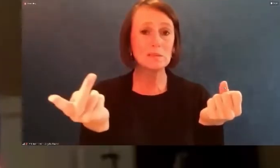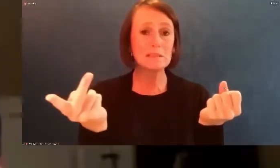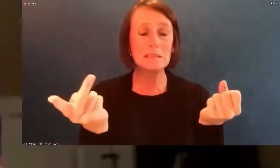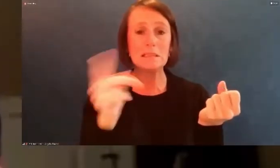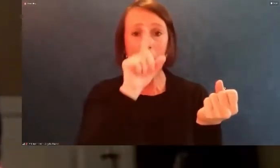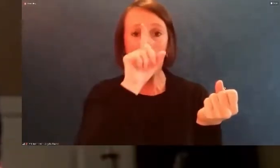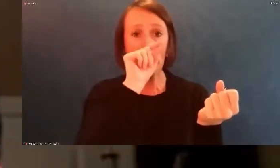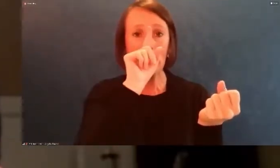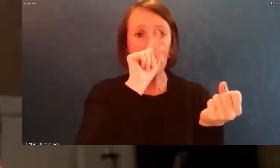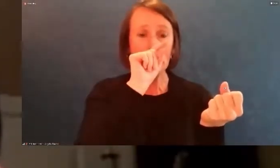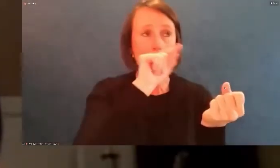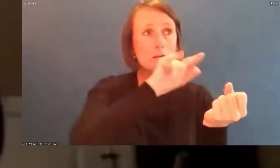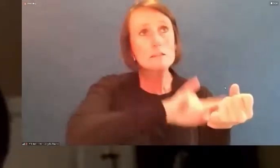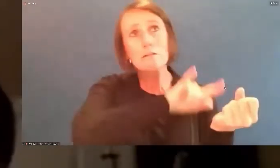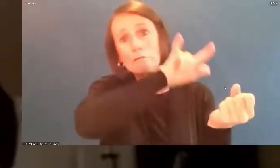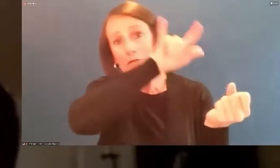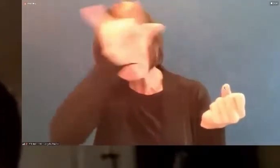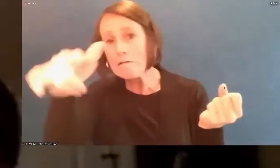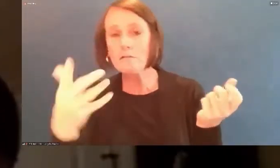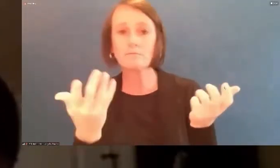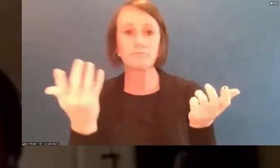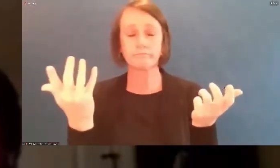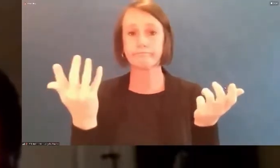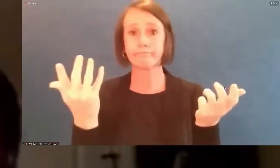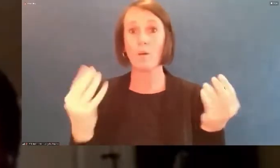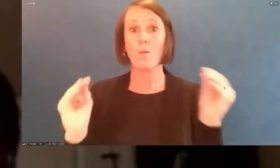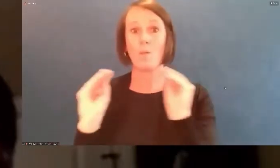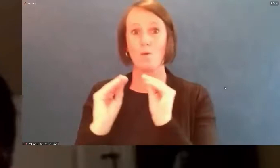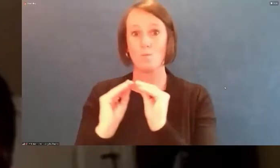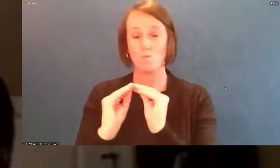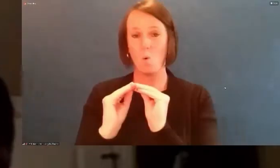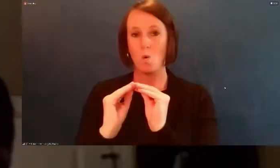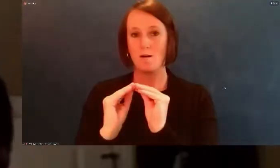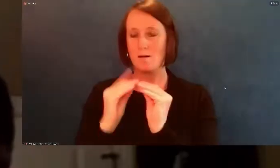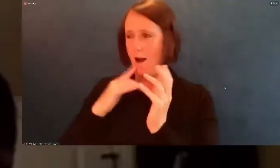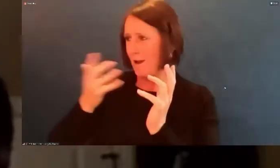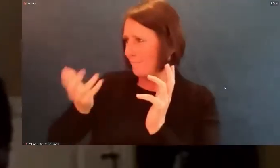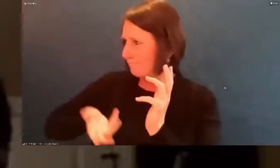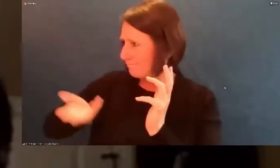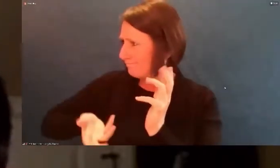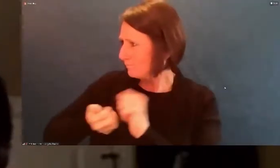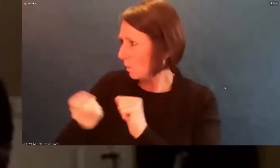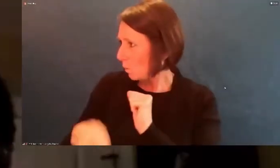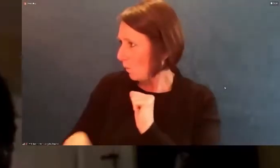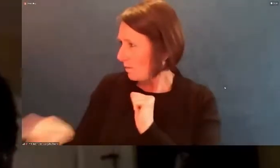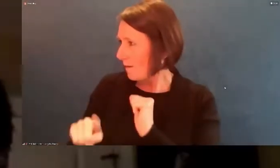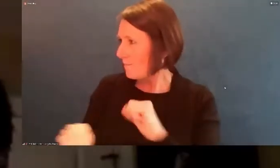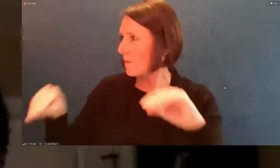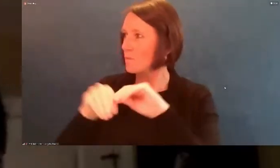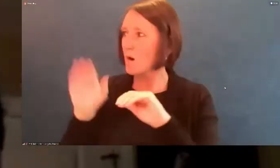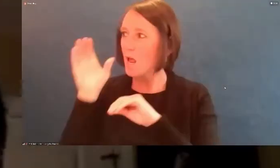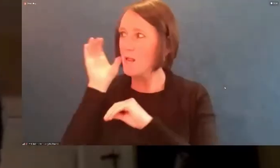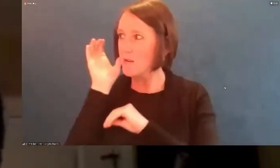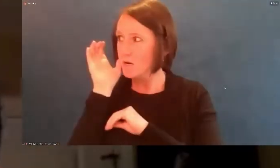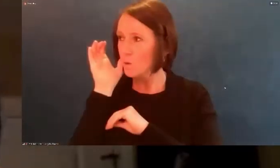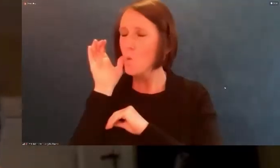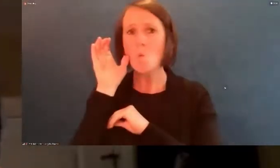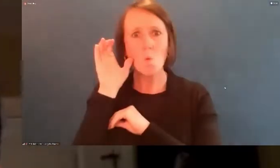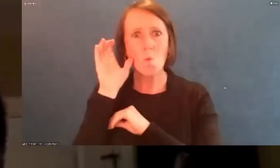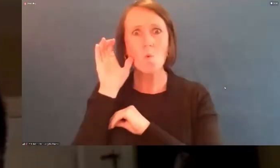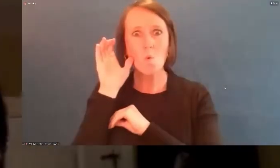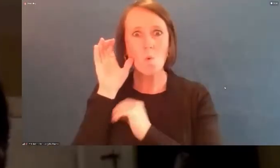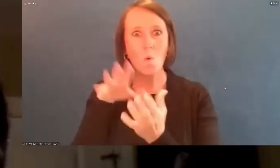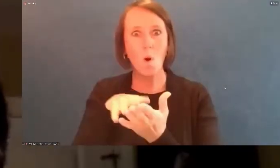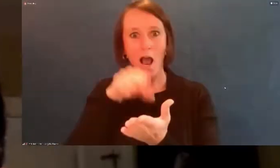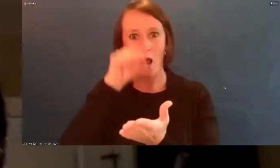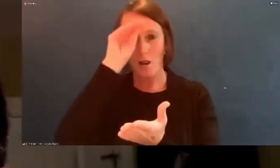to the Slave River. But the more I visited with them, I started to learn more about what David told me. So I'm going to